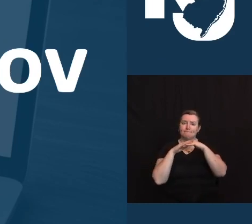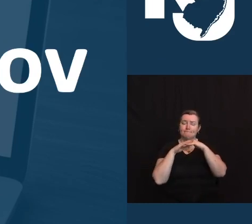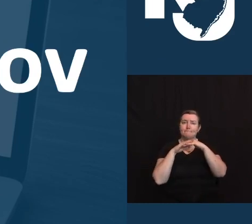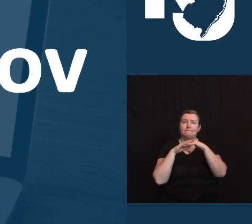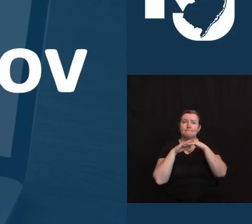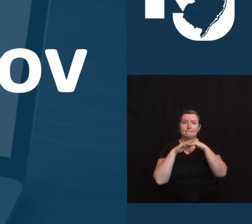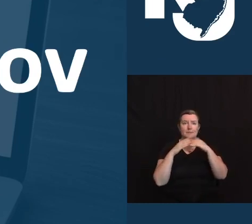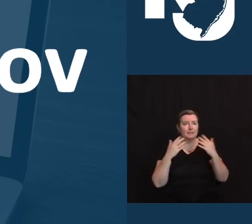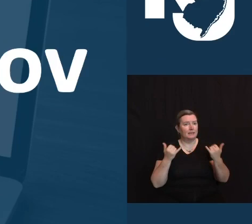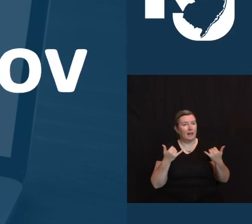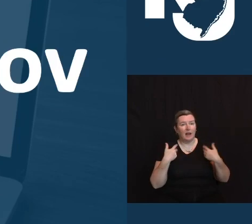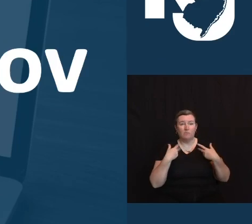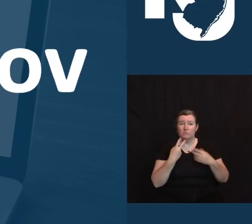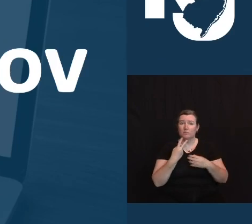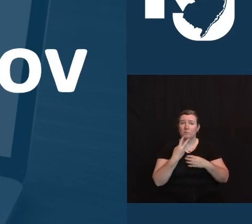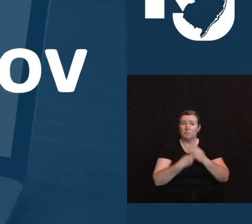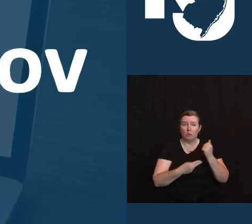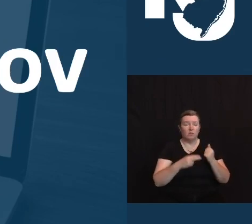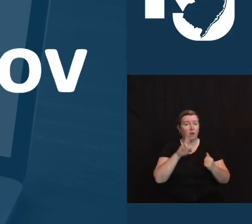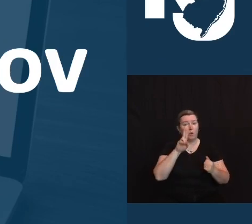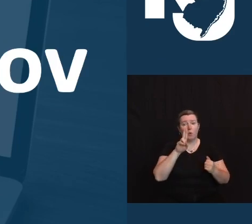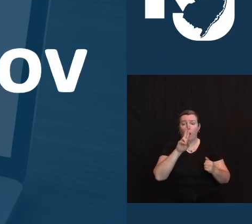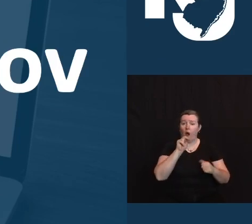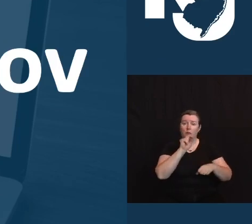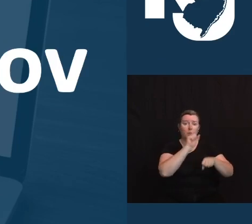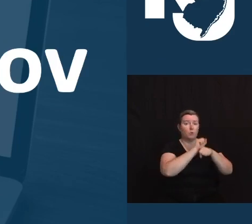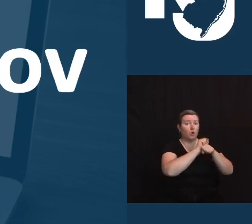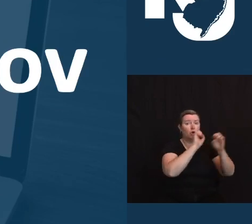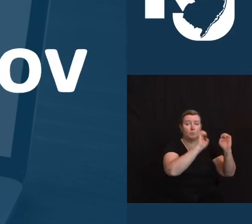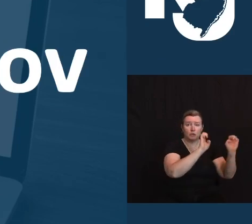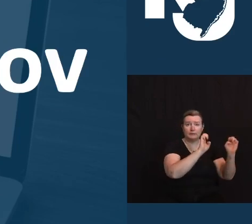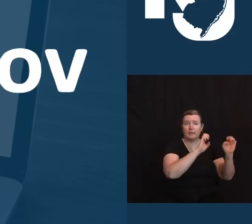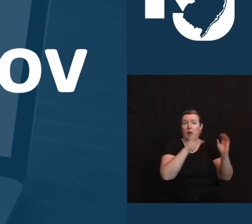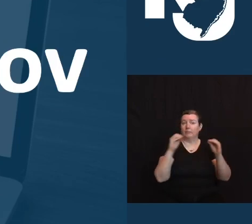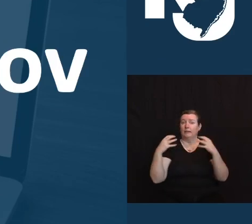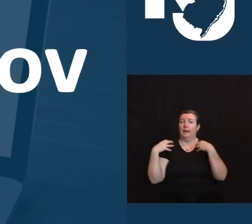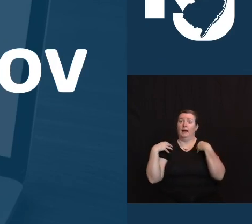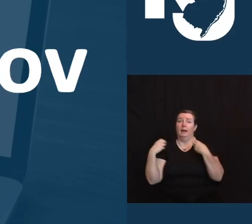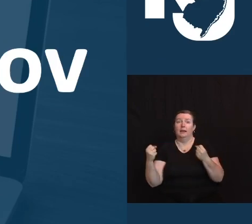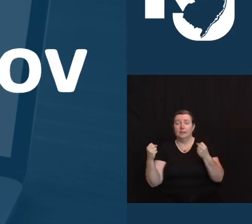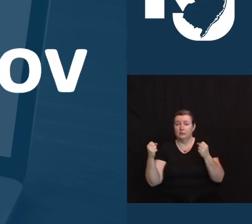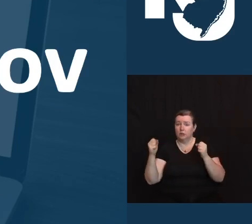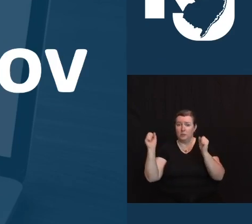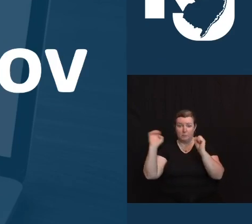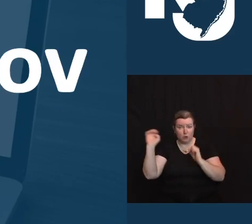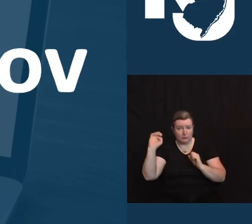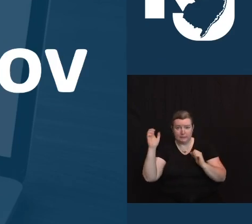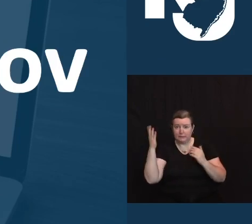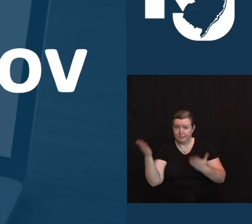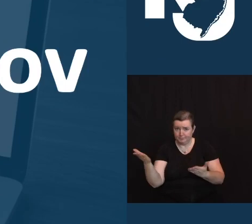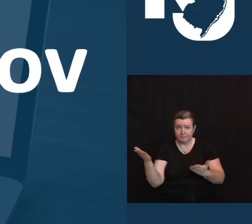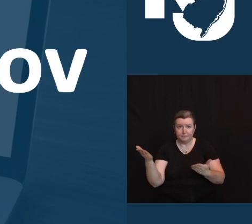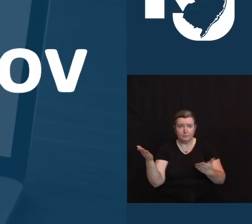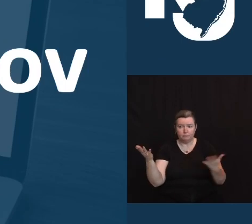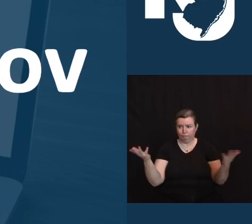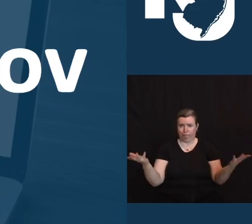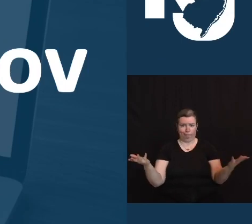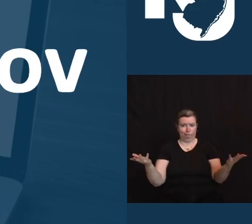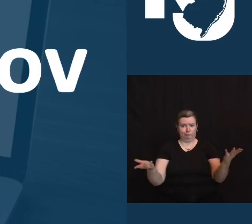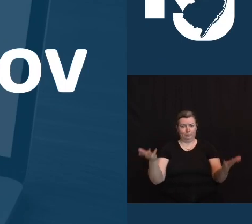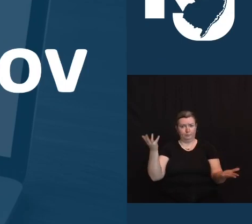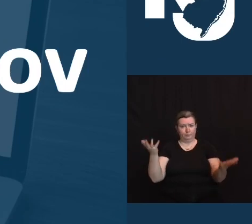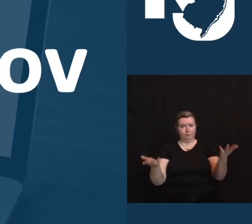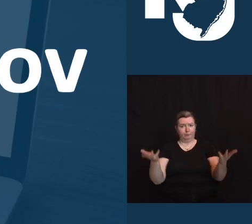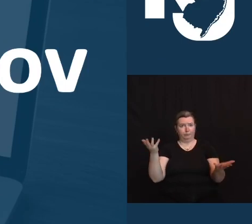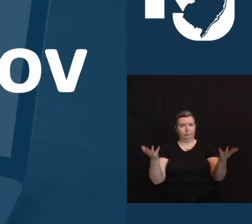care and an unemployment crisis, it would be beyond cruel to see them cut out. The House